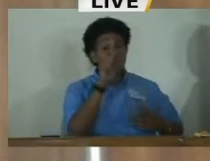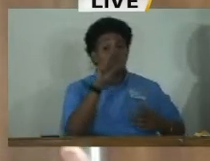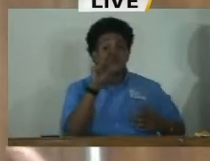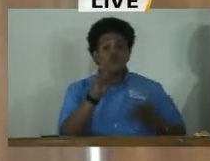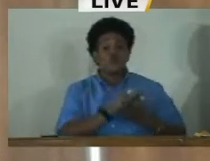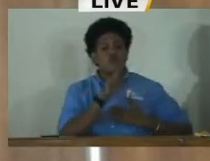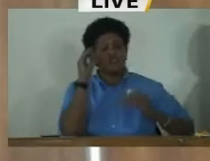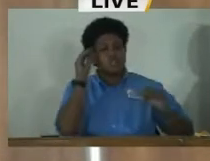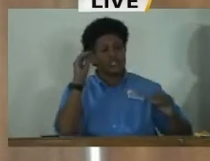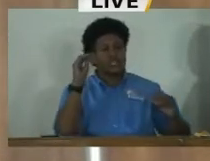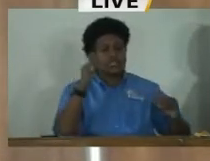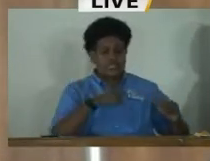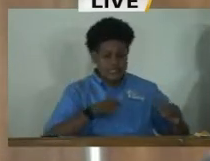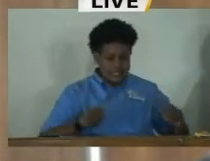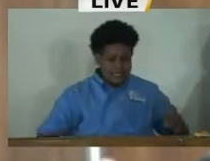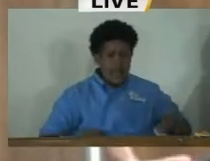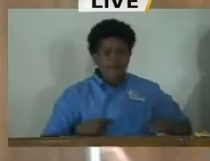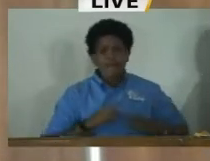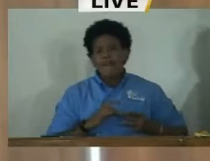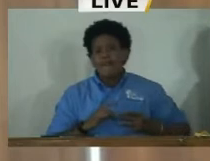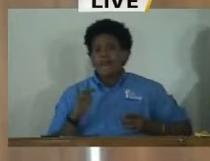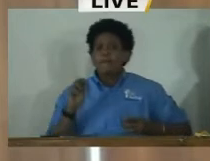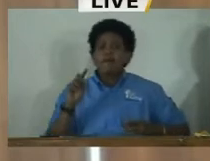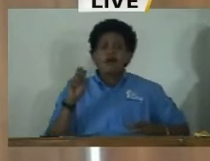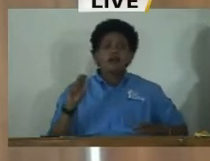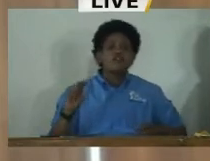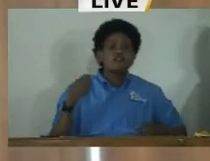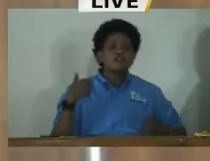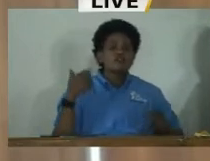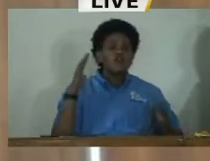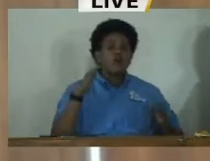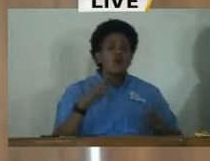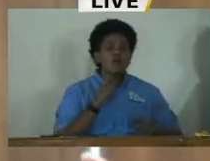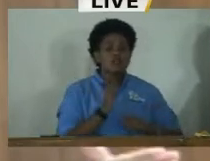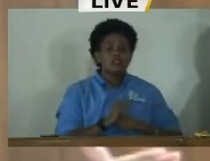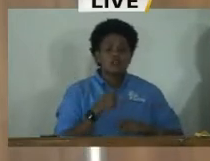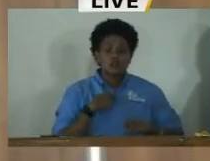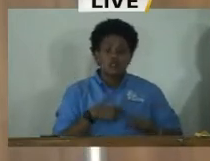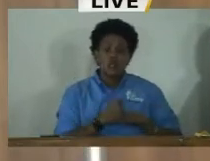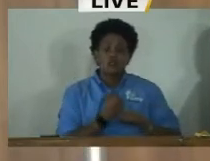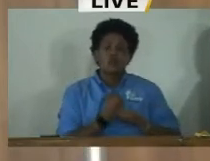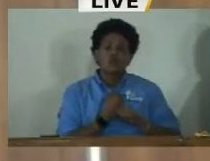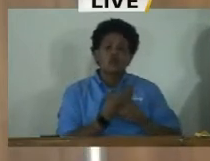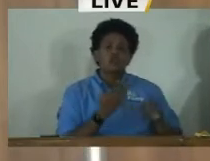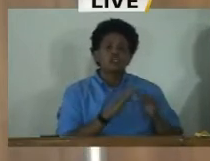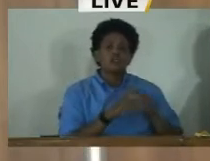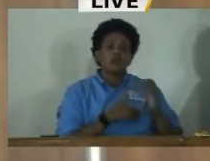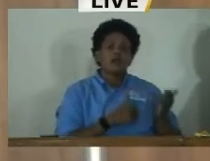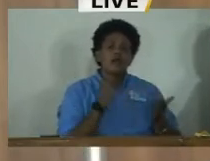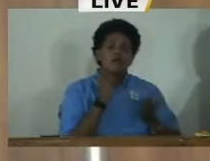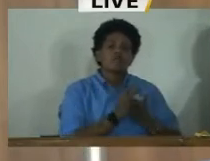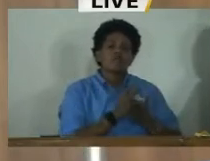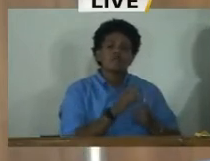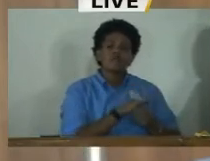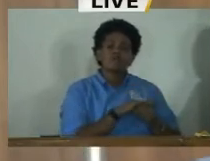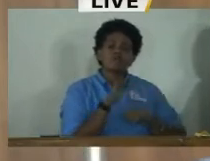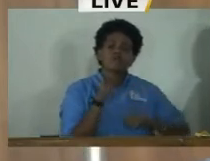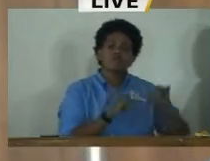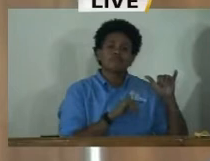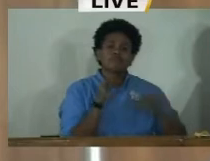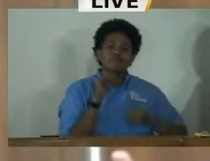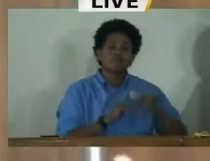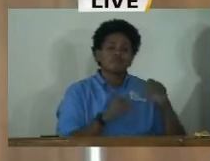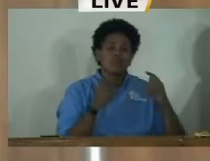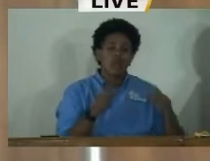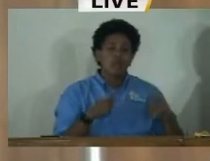Mandarin. All of those things were in train. We started to work to make sure that Jamaica had what is called approved destination status, and